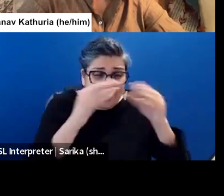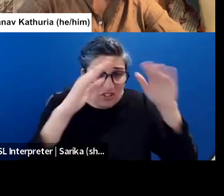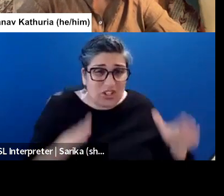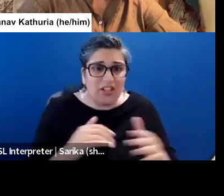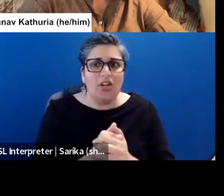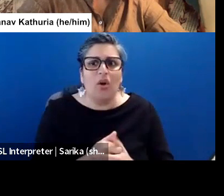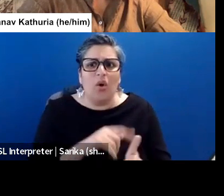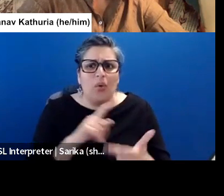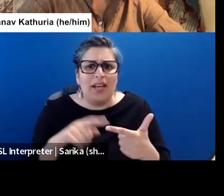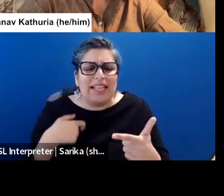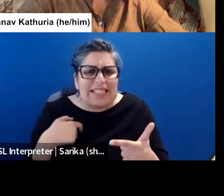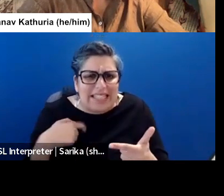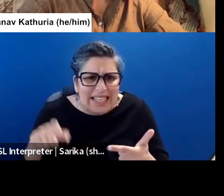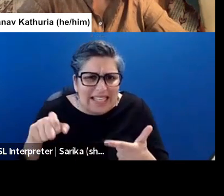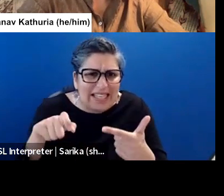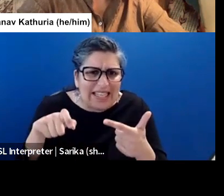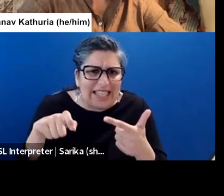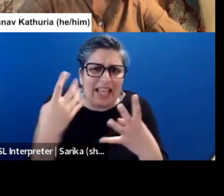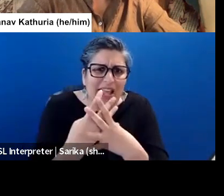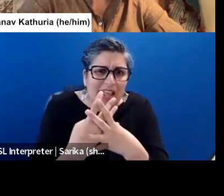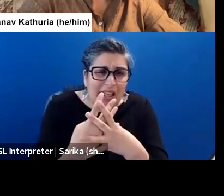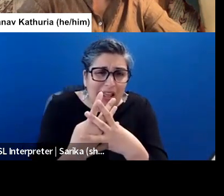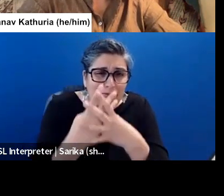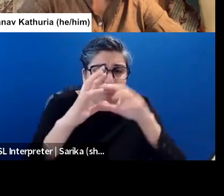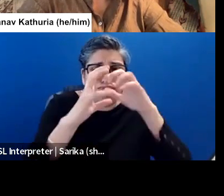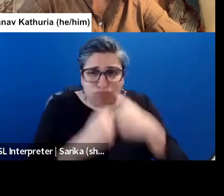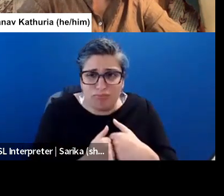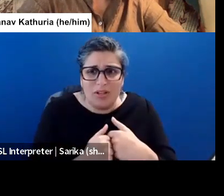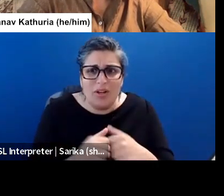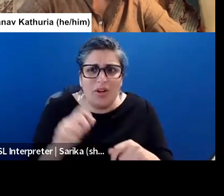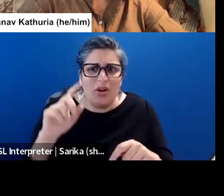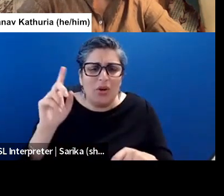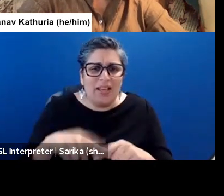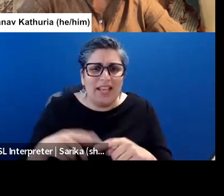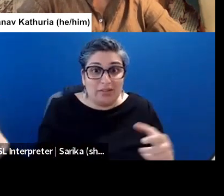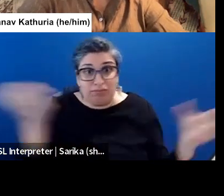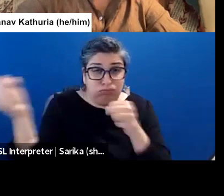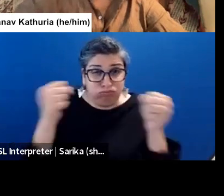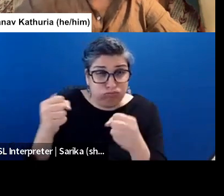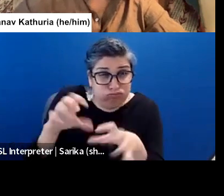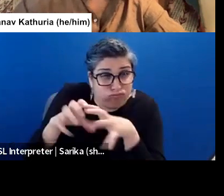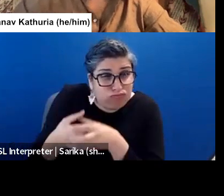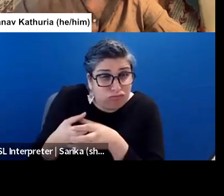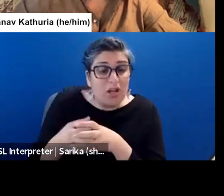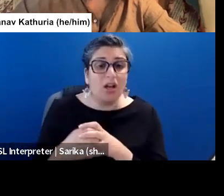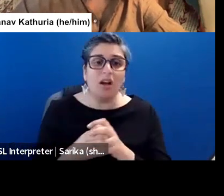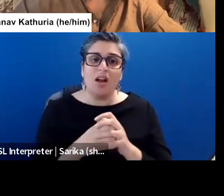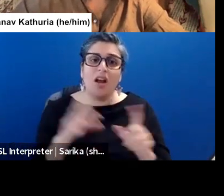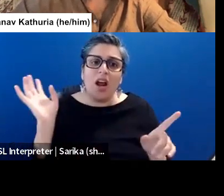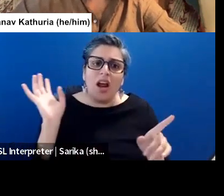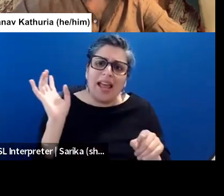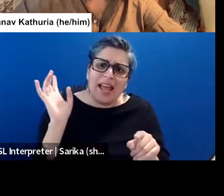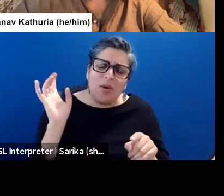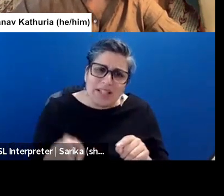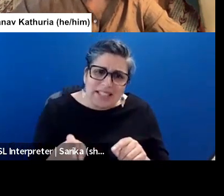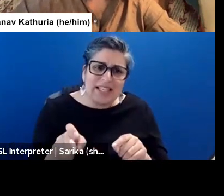cannot keep warehousing people in nursing homes or prisons or jails. And we absolutely need to